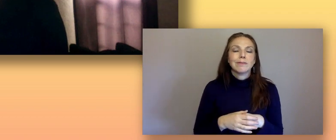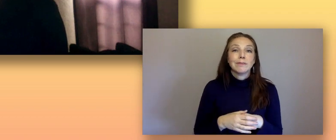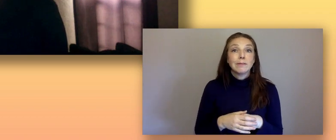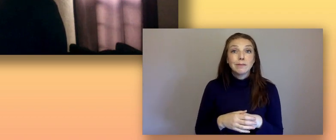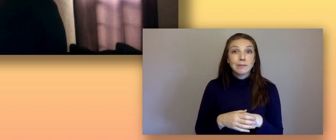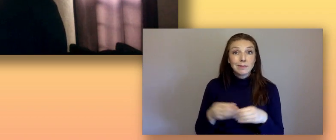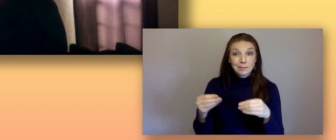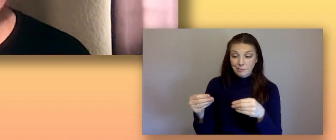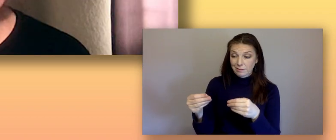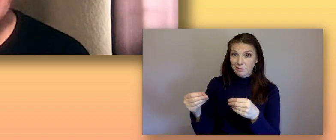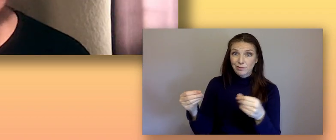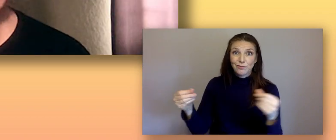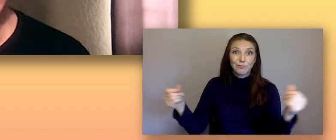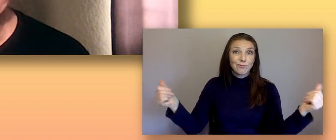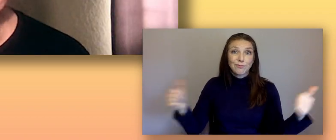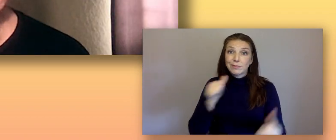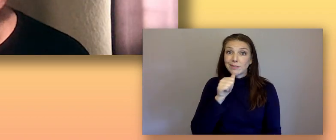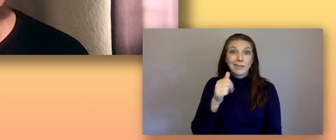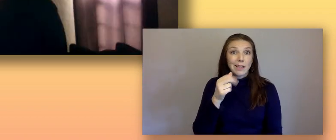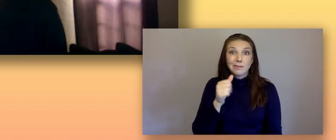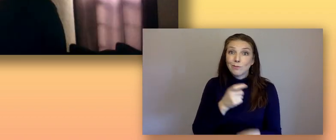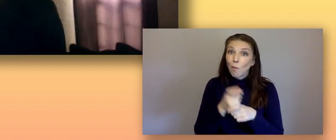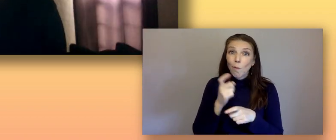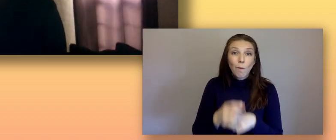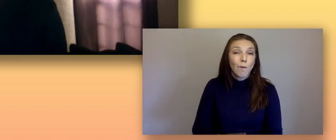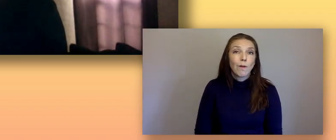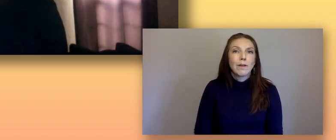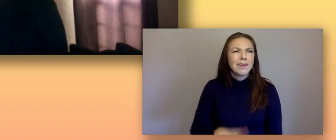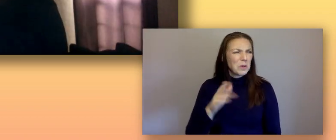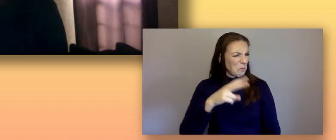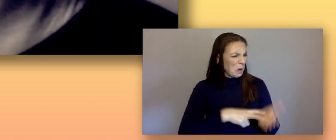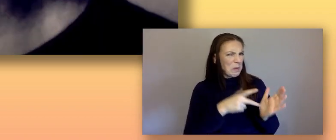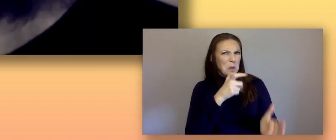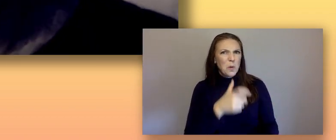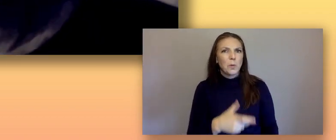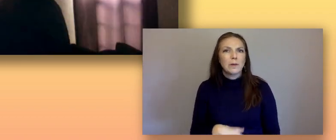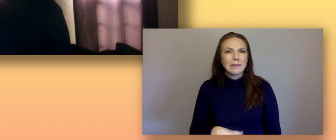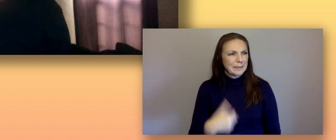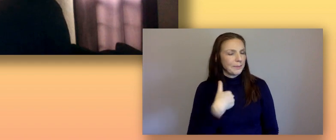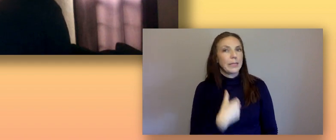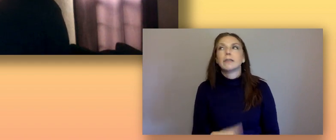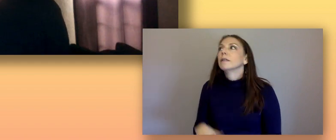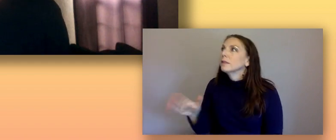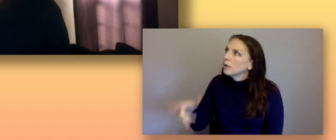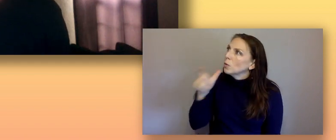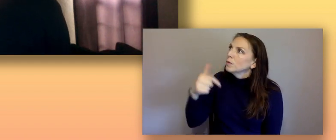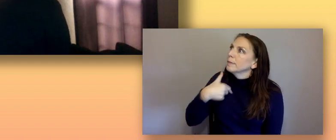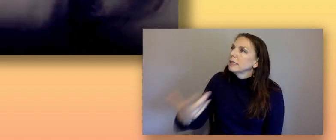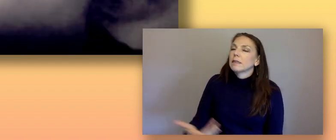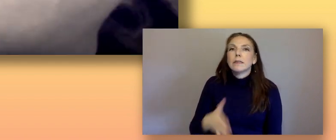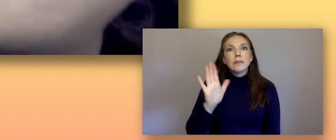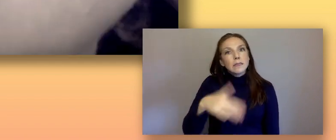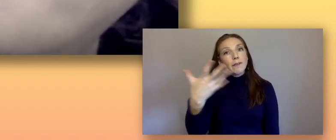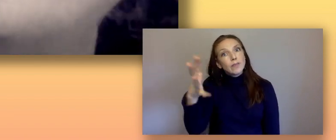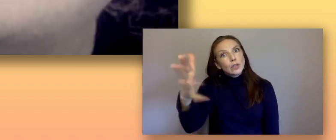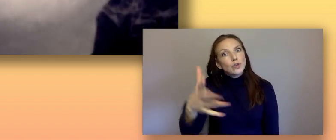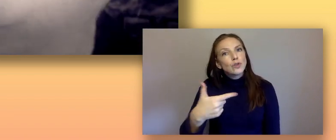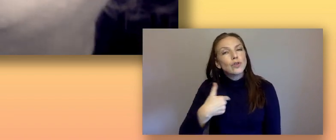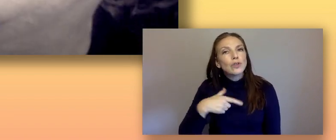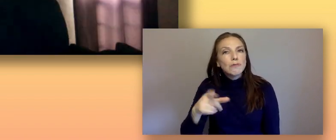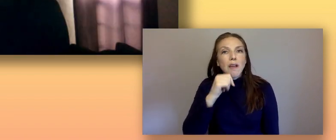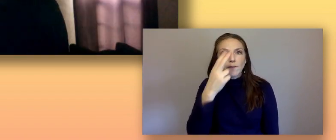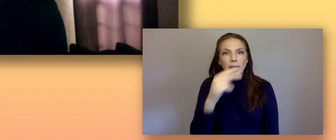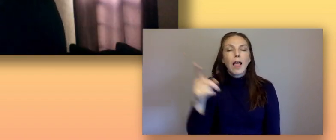joke gets old. It's not a joke. What do you mean, who is it? It's me. Oh, who's me? Michael, knock it off. You're